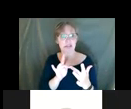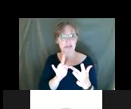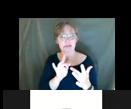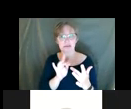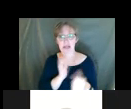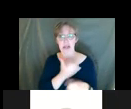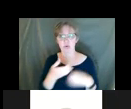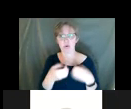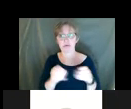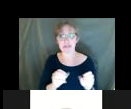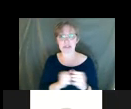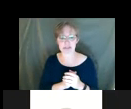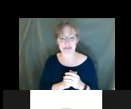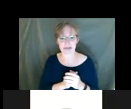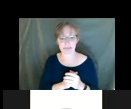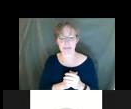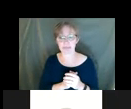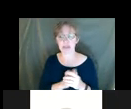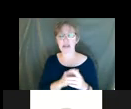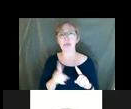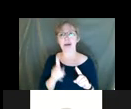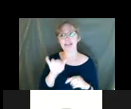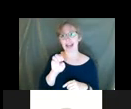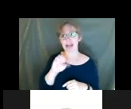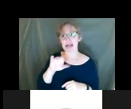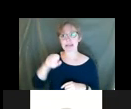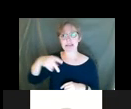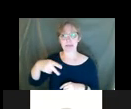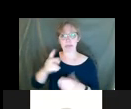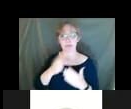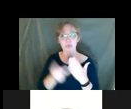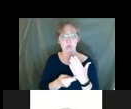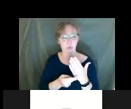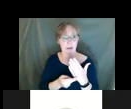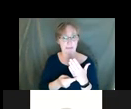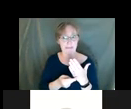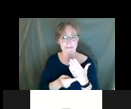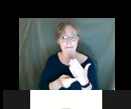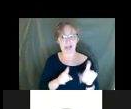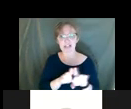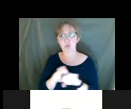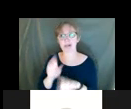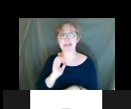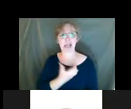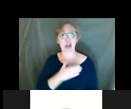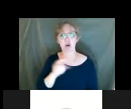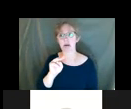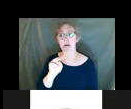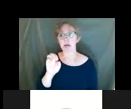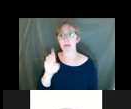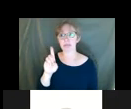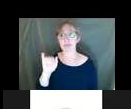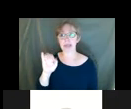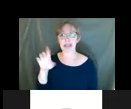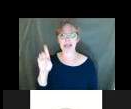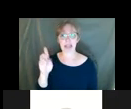us. But this program, the EISEP program, and along with our Medicaid program in the Long-Term Care